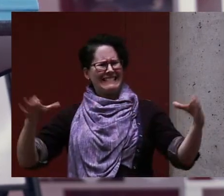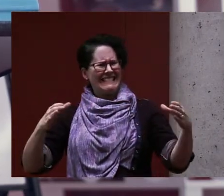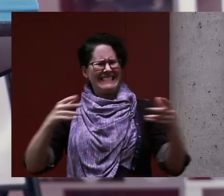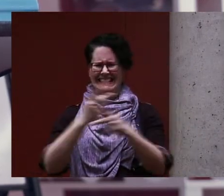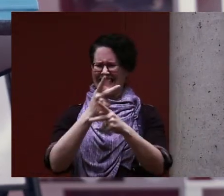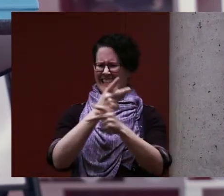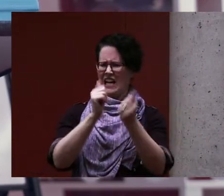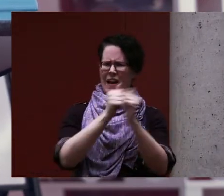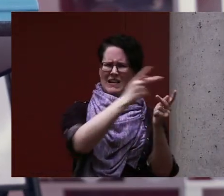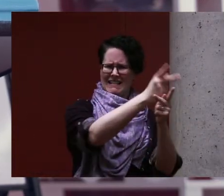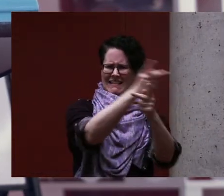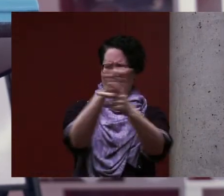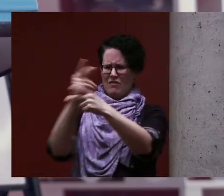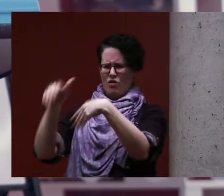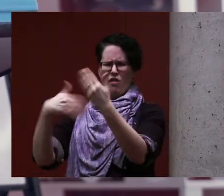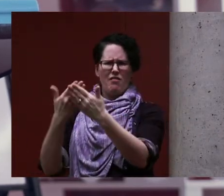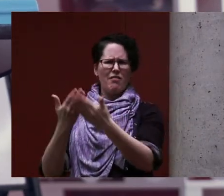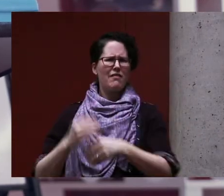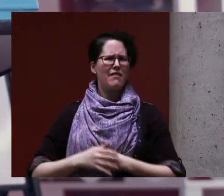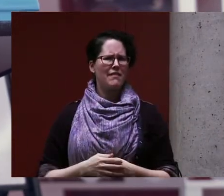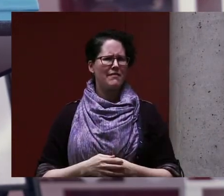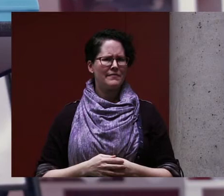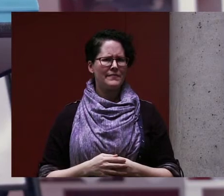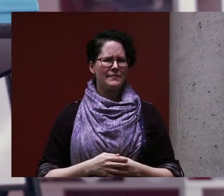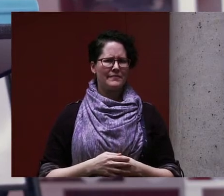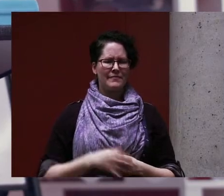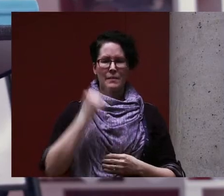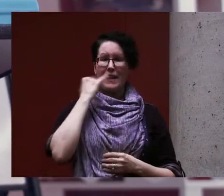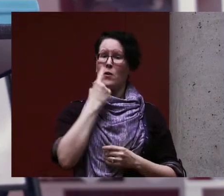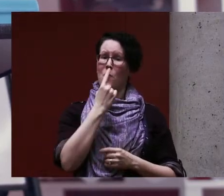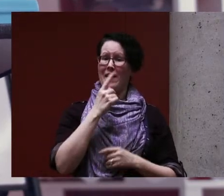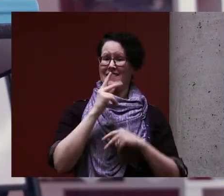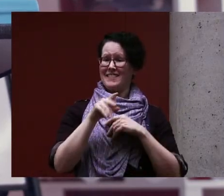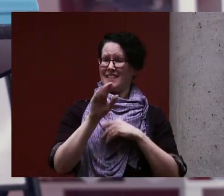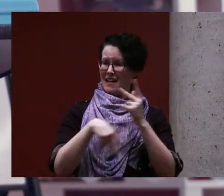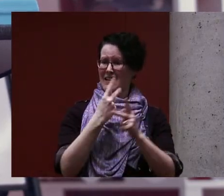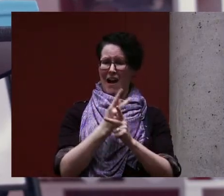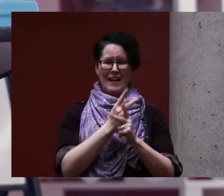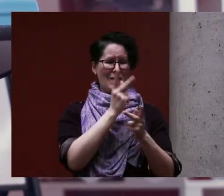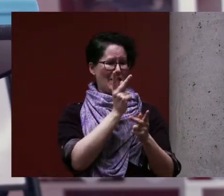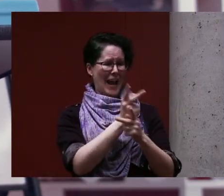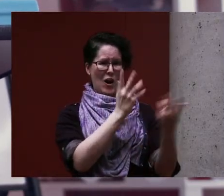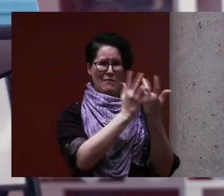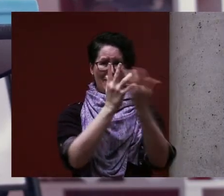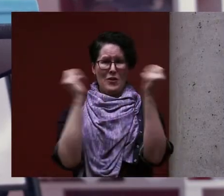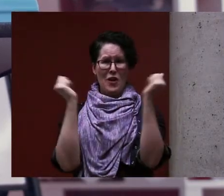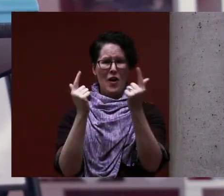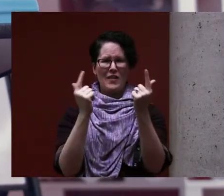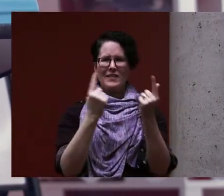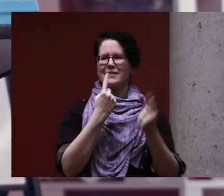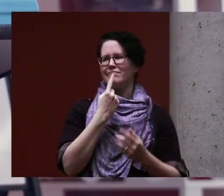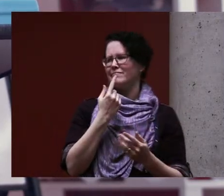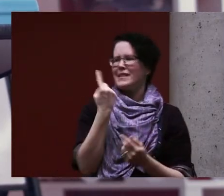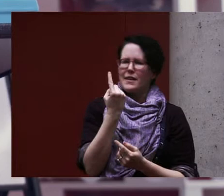you're trying to get care for everyone, somebody's gonna miss out. And we